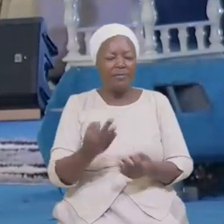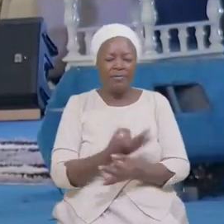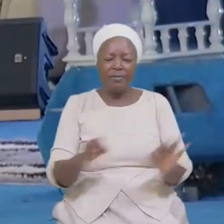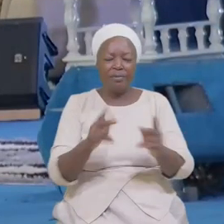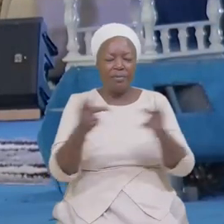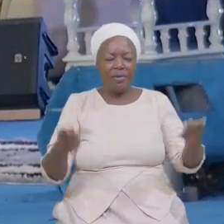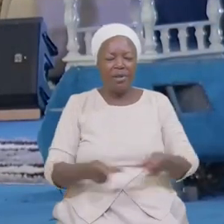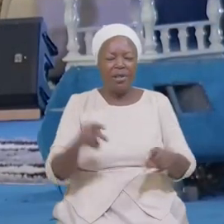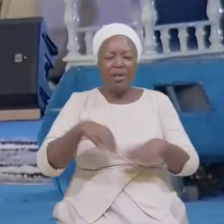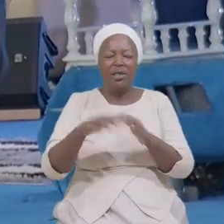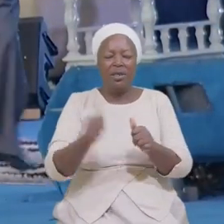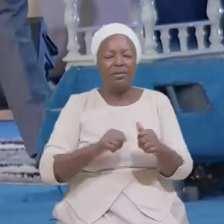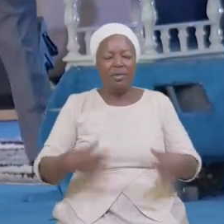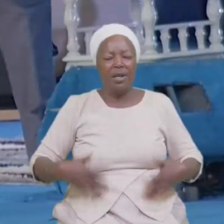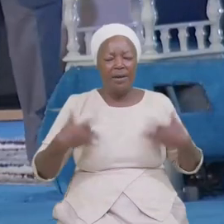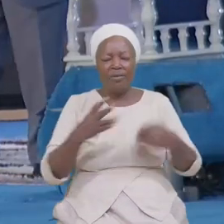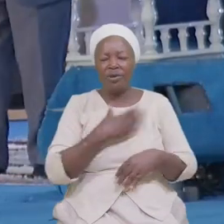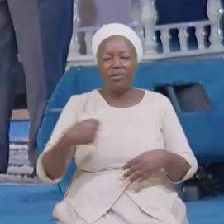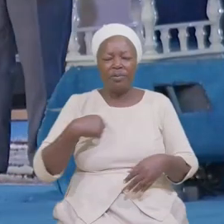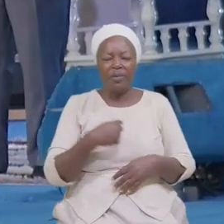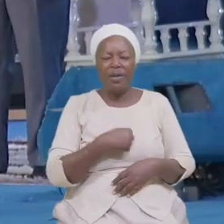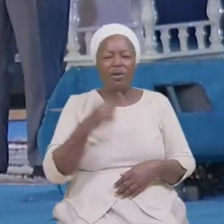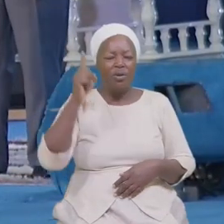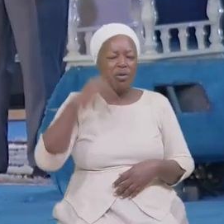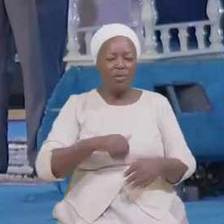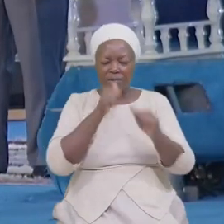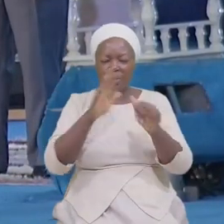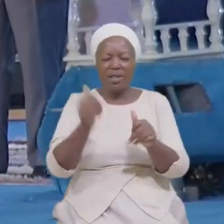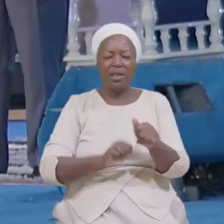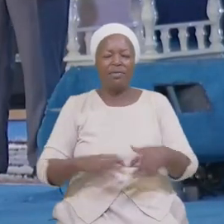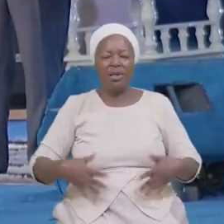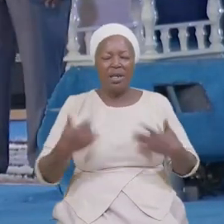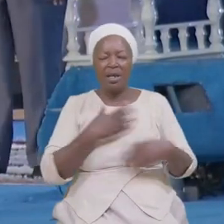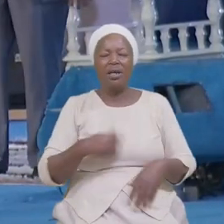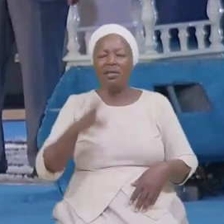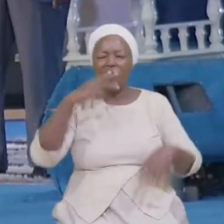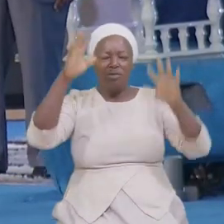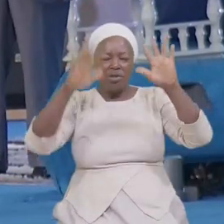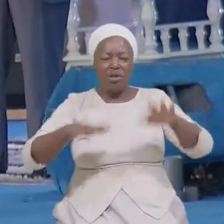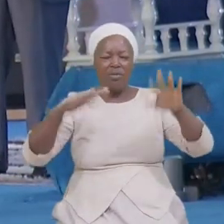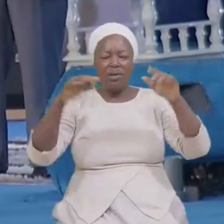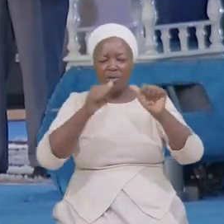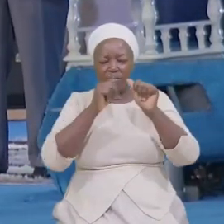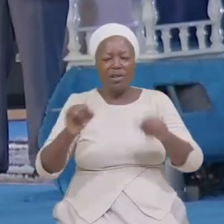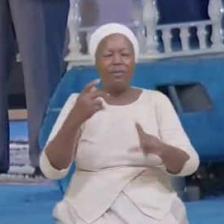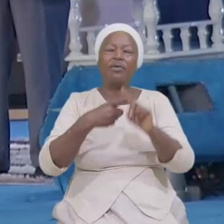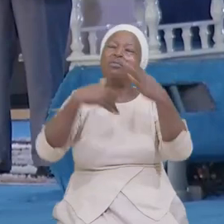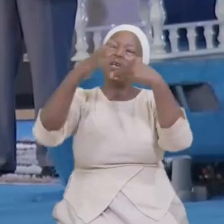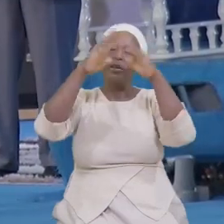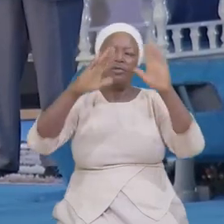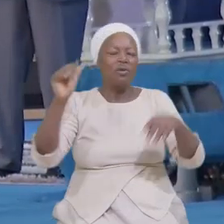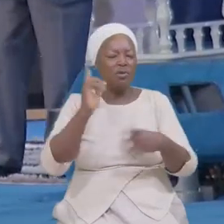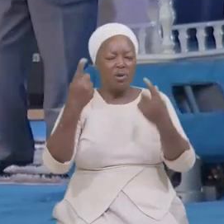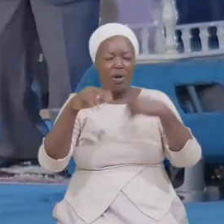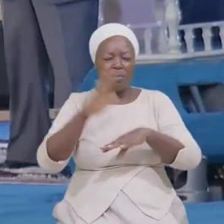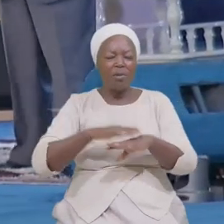every life. And will bless every life. And the rain, the showers of blessing from heaven will come